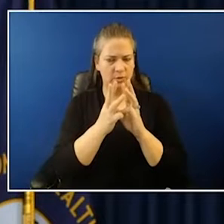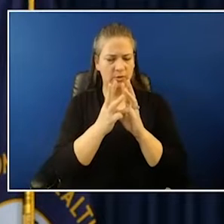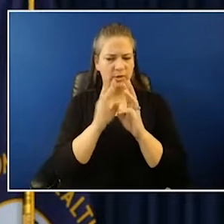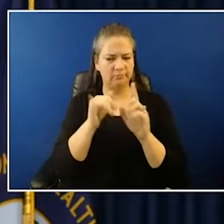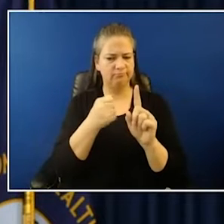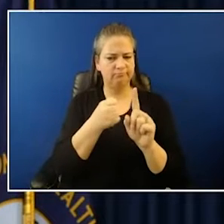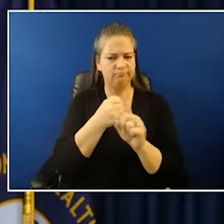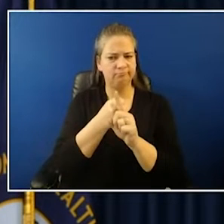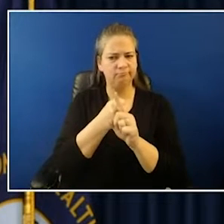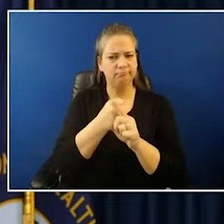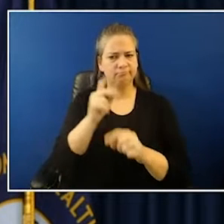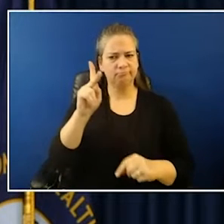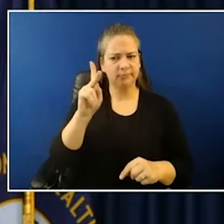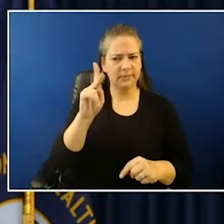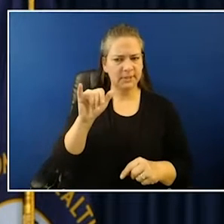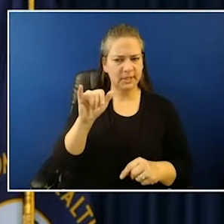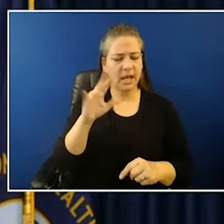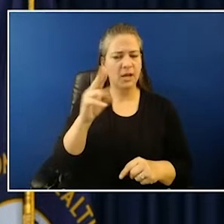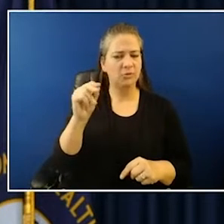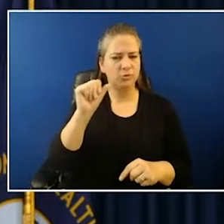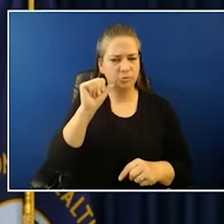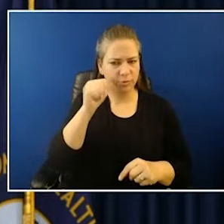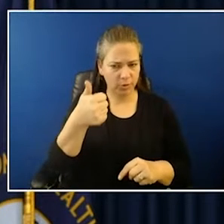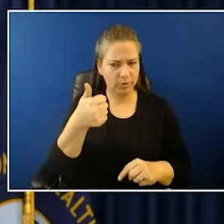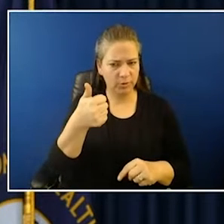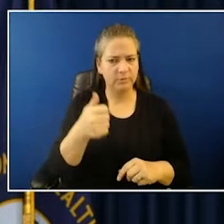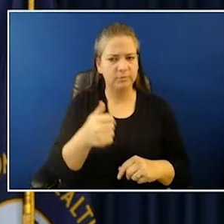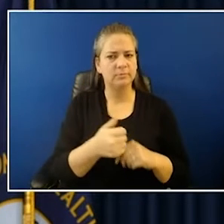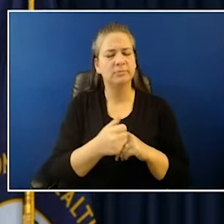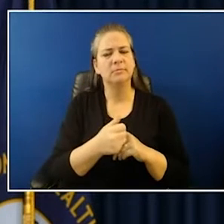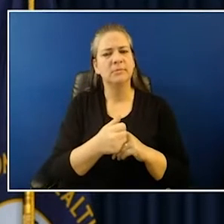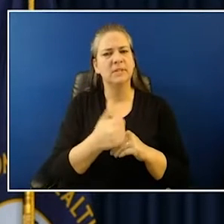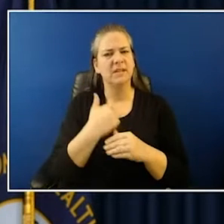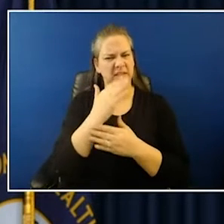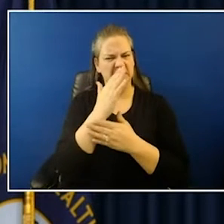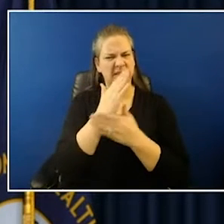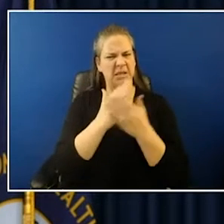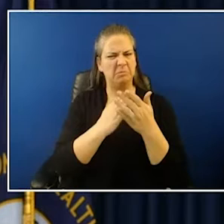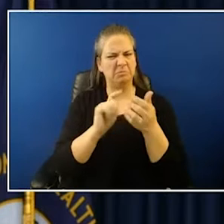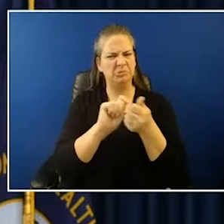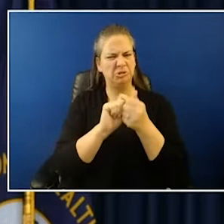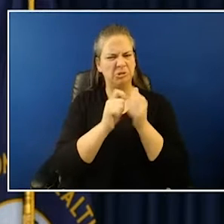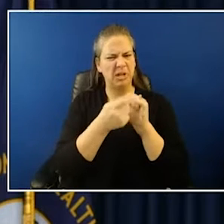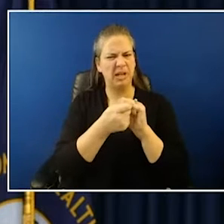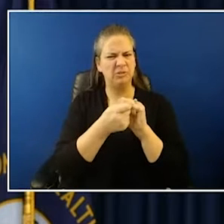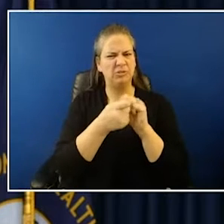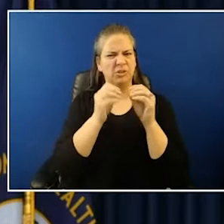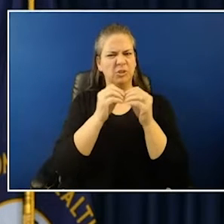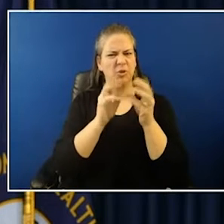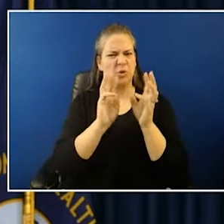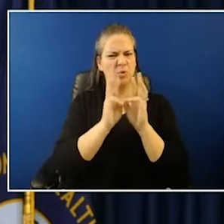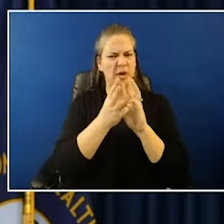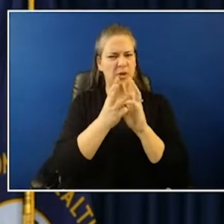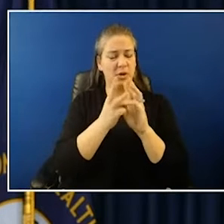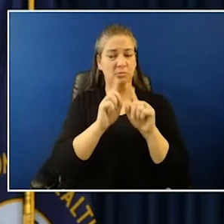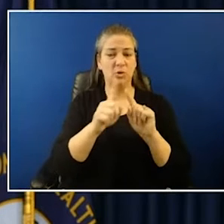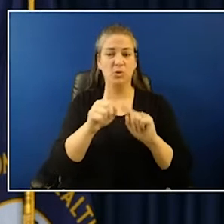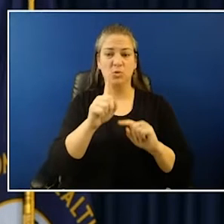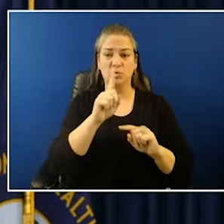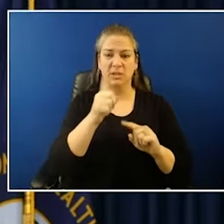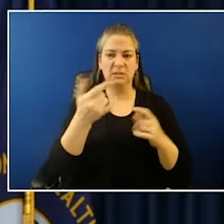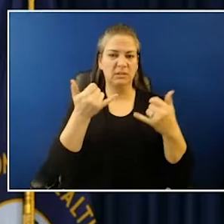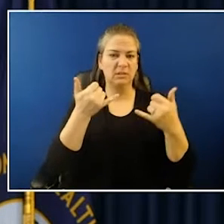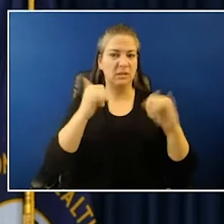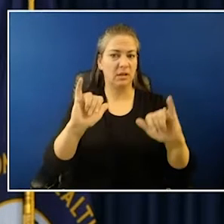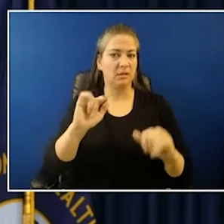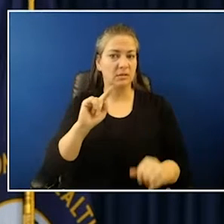been a couple of changes in the forecast, but I want to be clear. This is still a severe weather event that